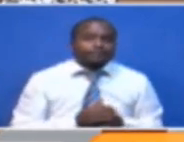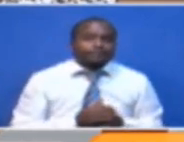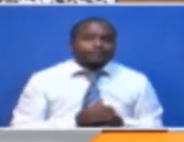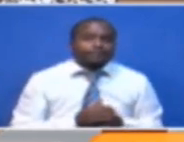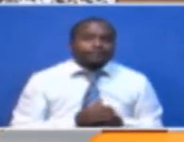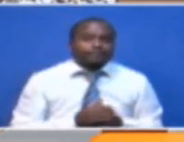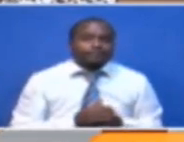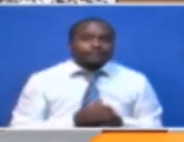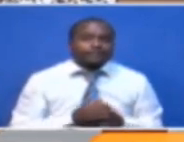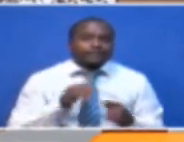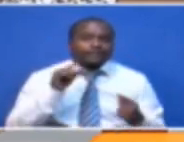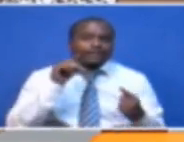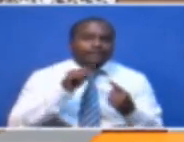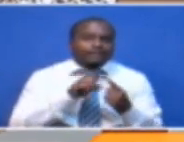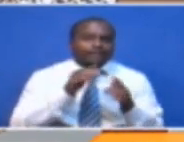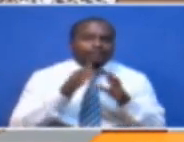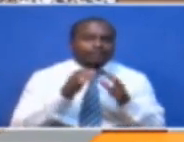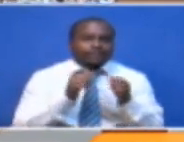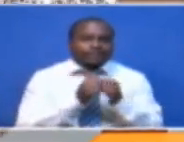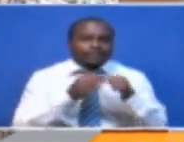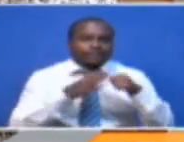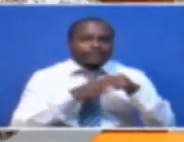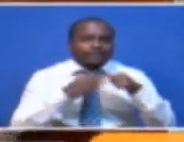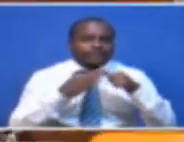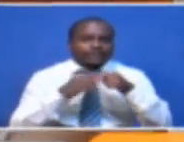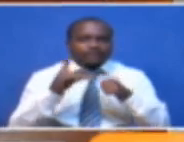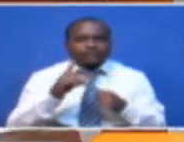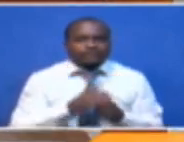until around 1981. Before